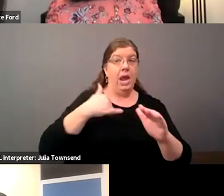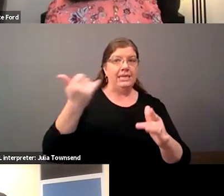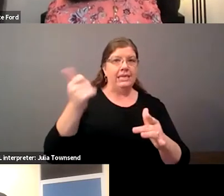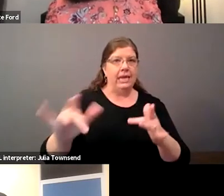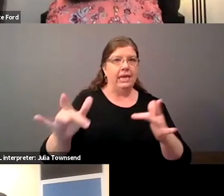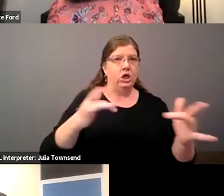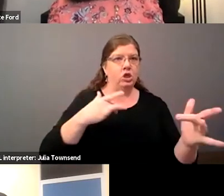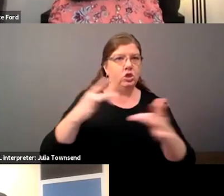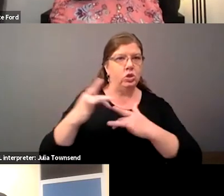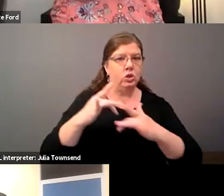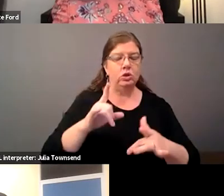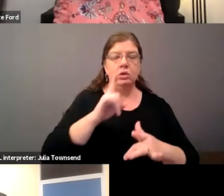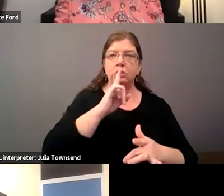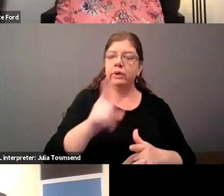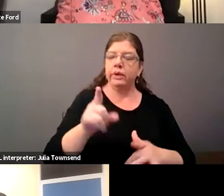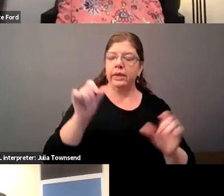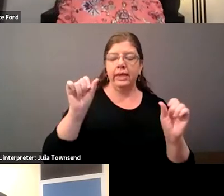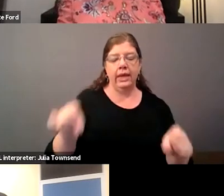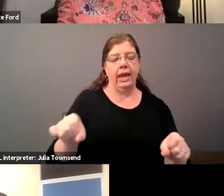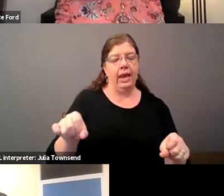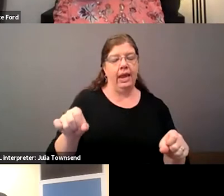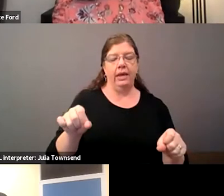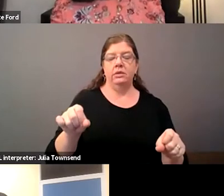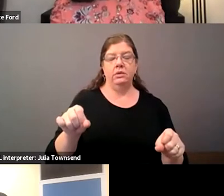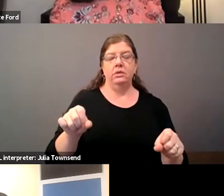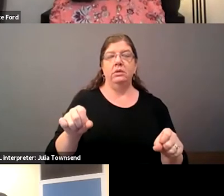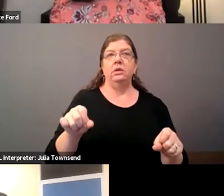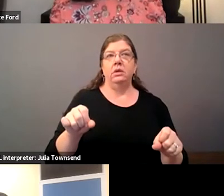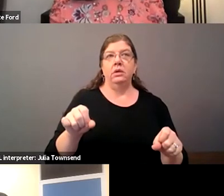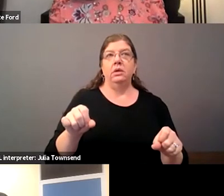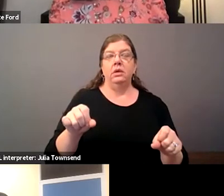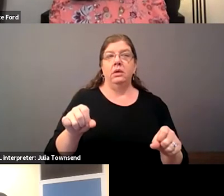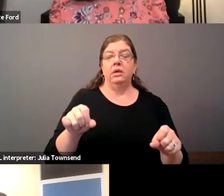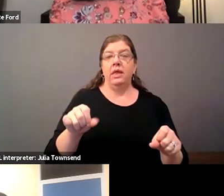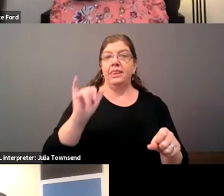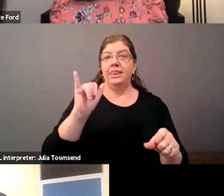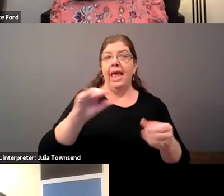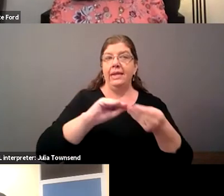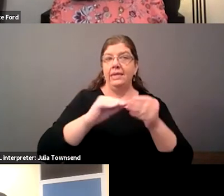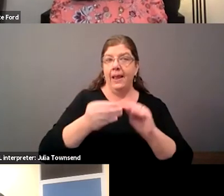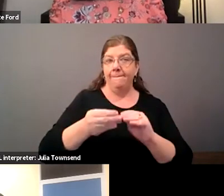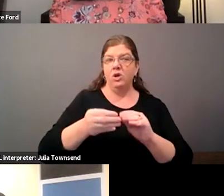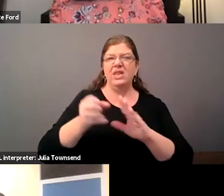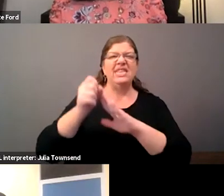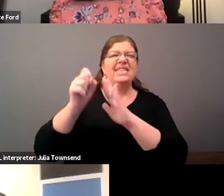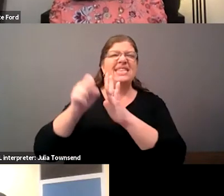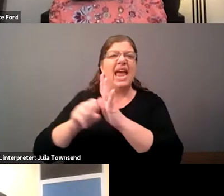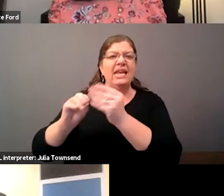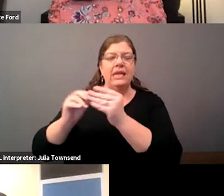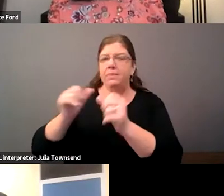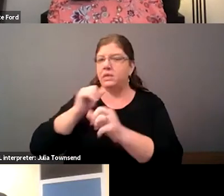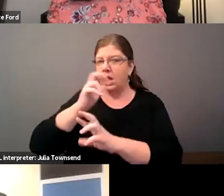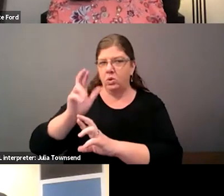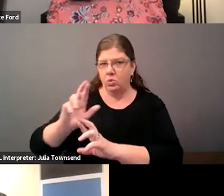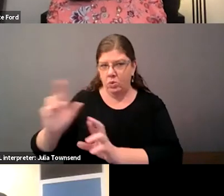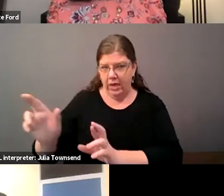they certainly we can put the the state number is not ready or that